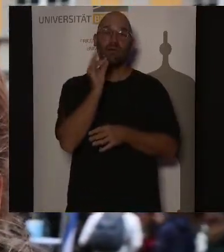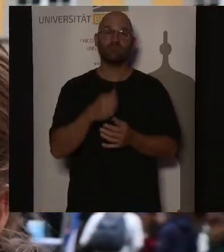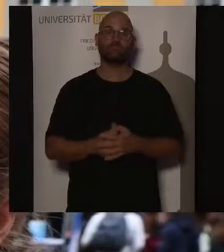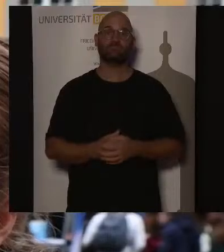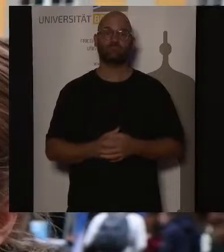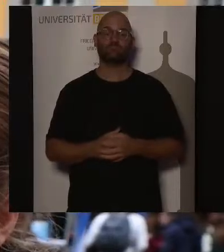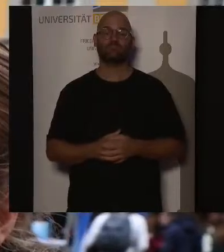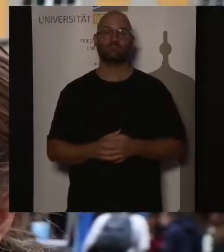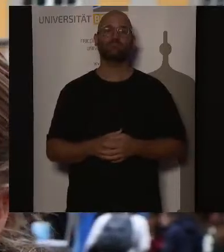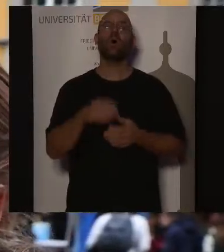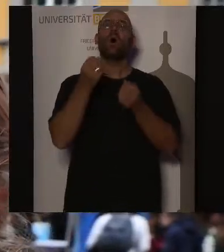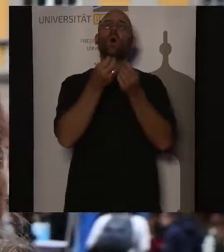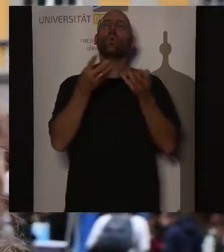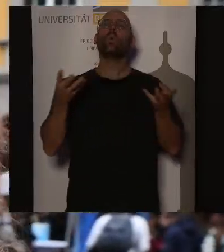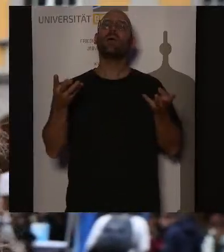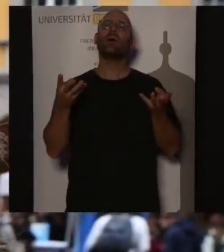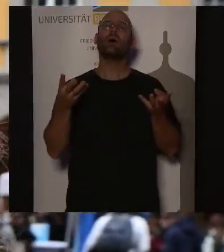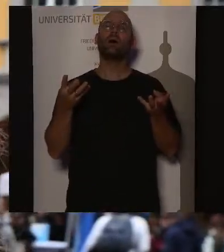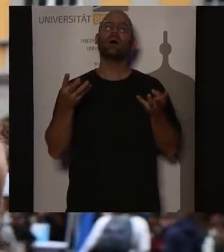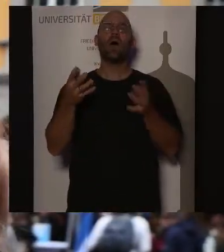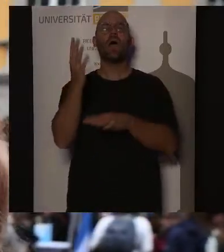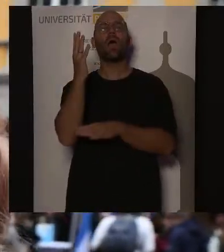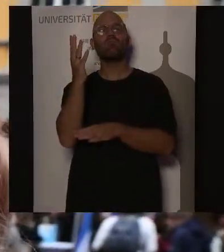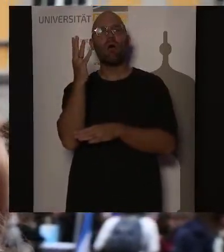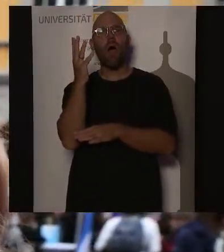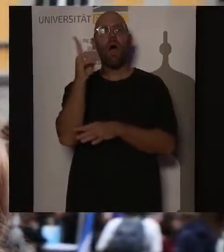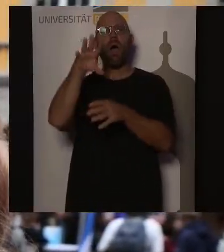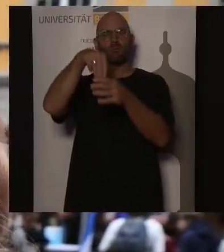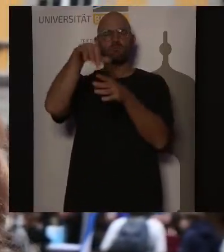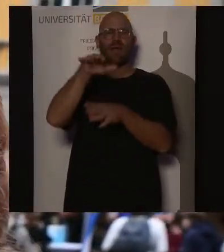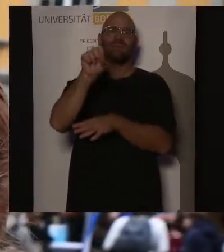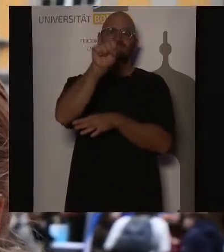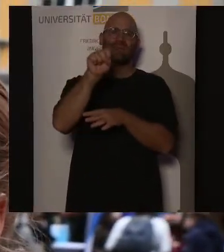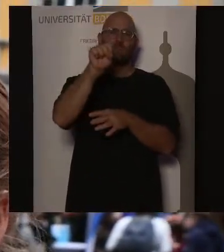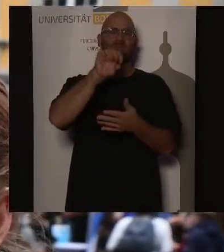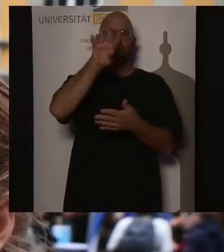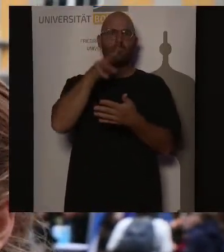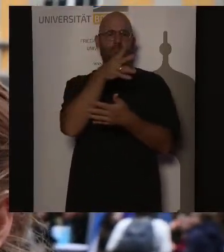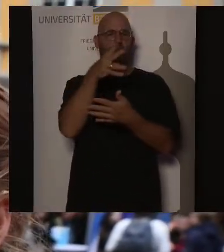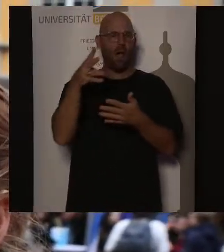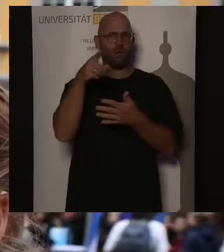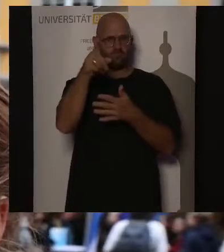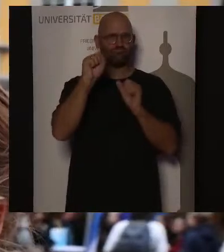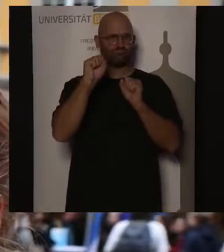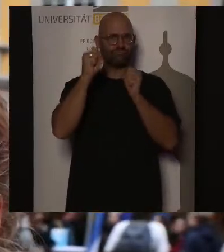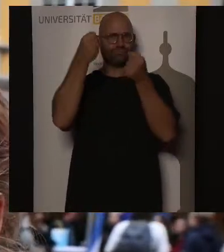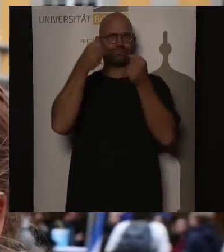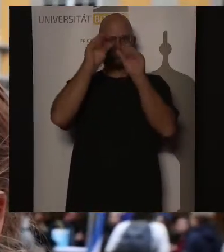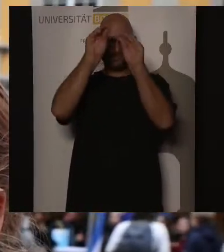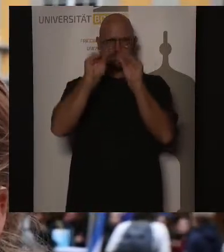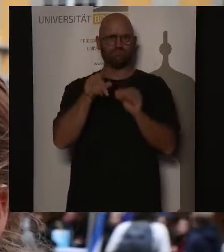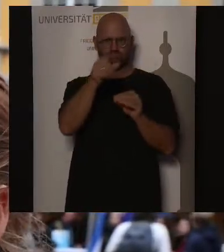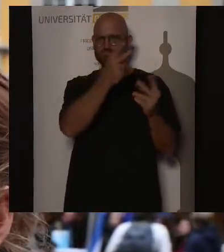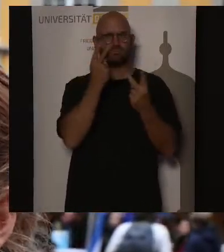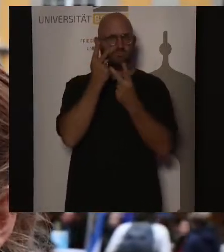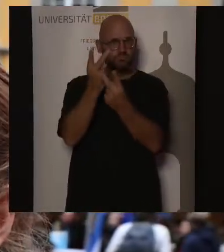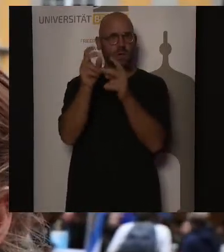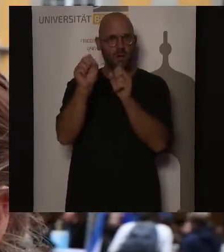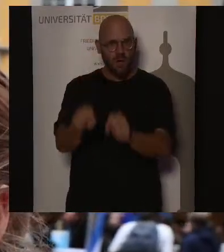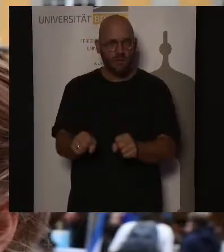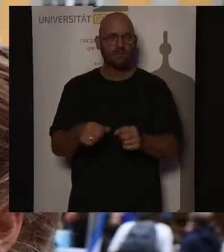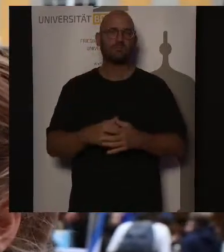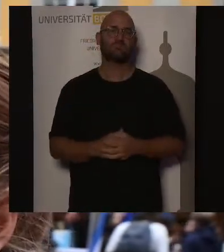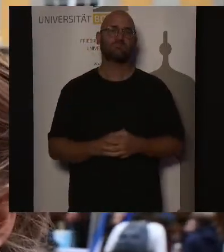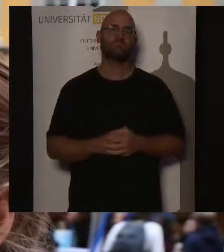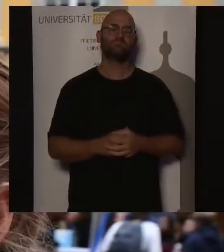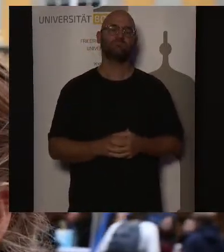cafe. The queer department has come up with a semester planner, so you can definitely have a